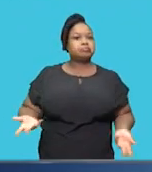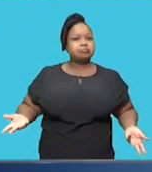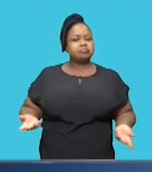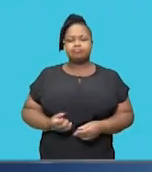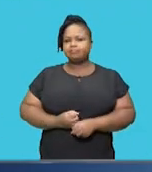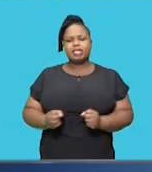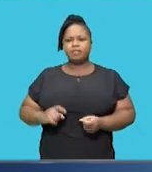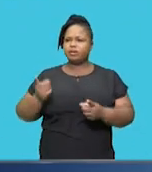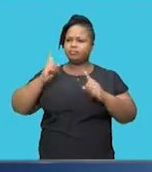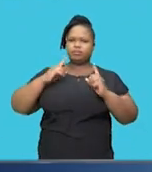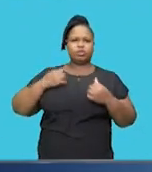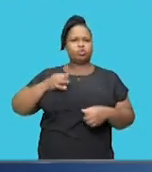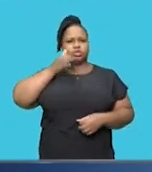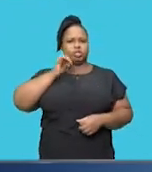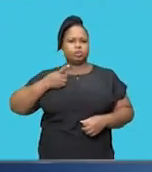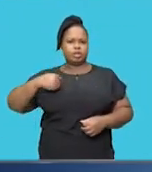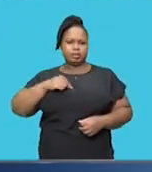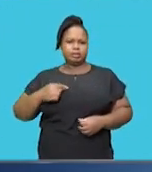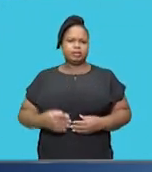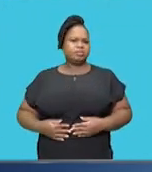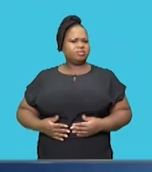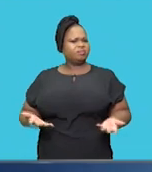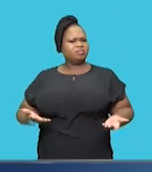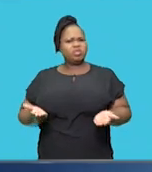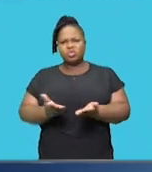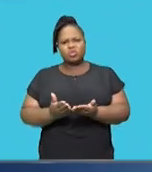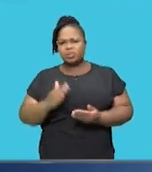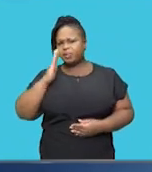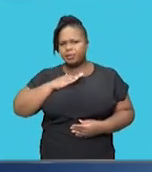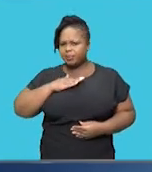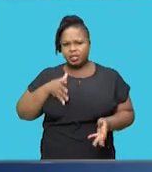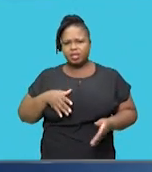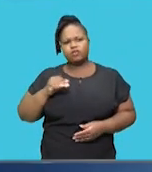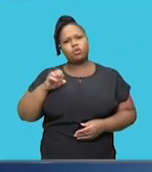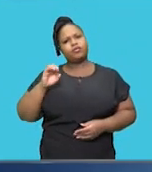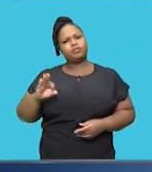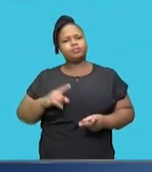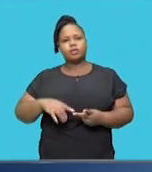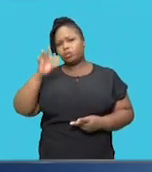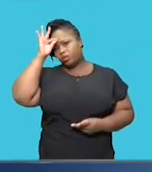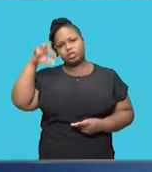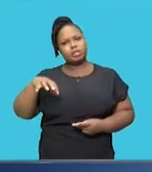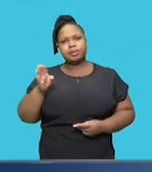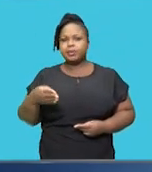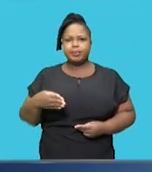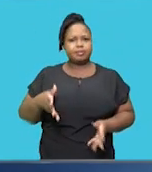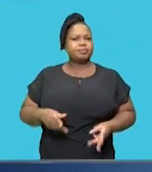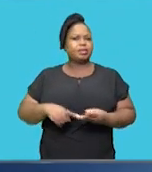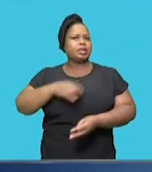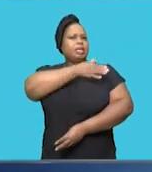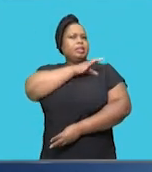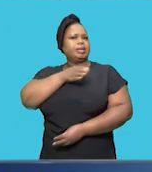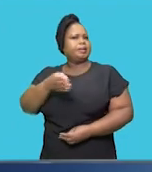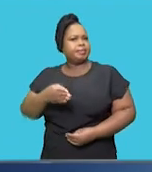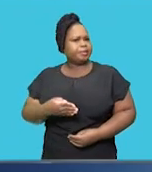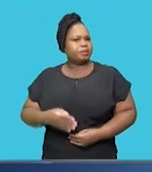even comes down and checks on us. We don't have a school in Fleurhof. We don't have a police station in Fleurhof. We don't have a clinic in Fleurhof.